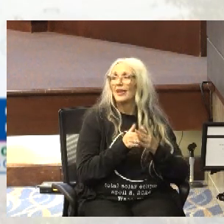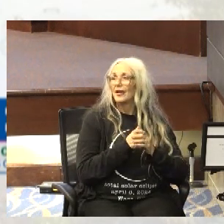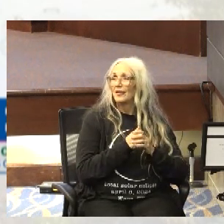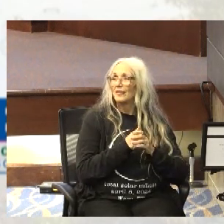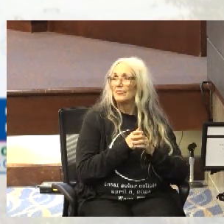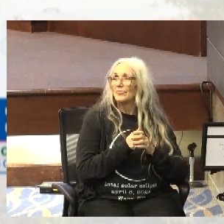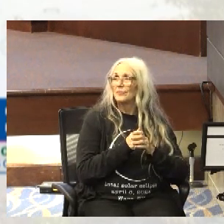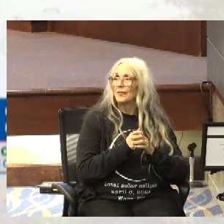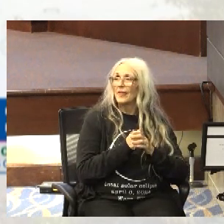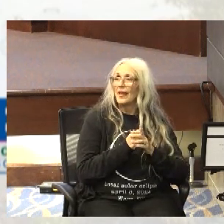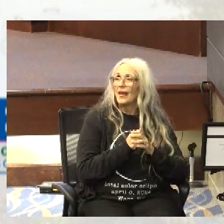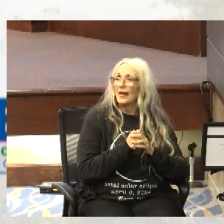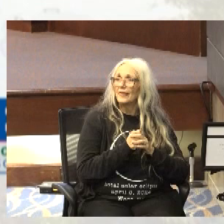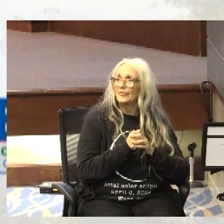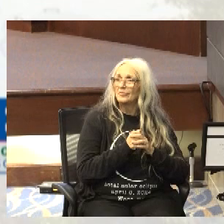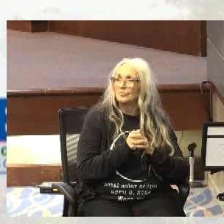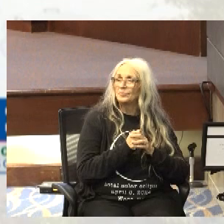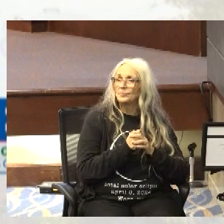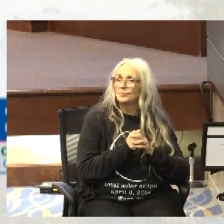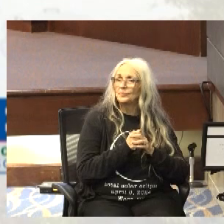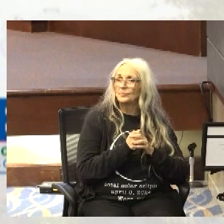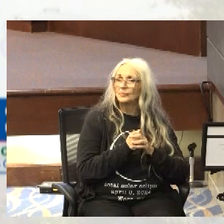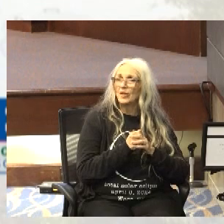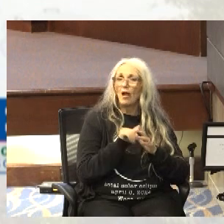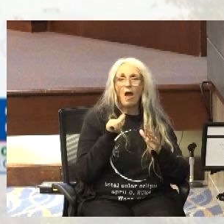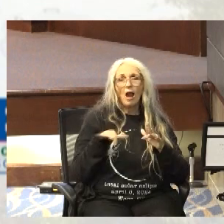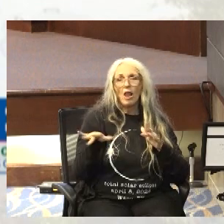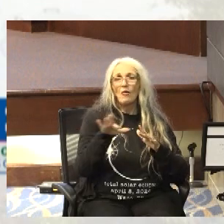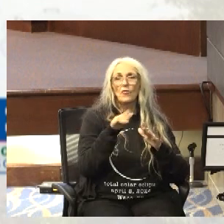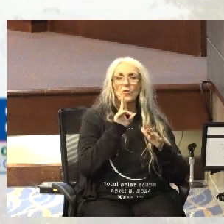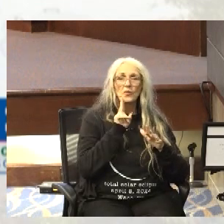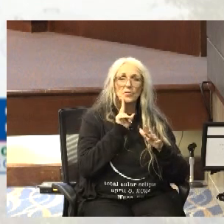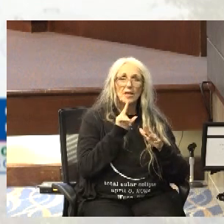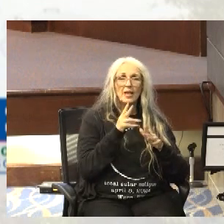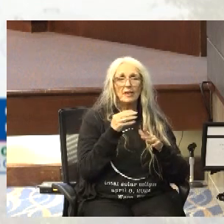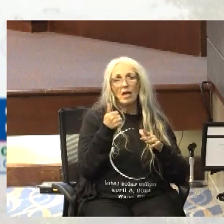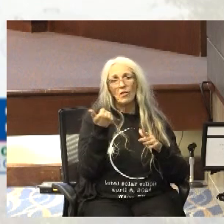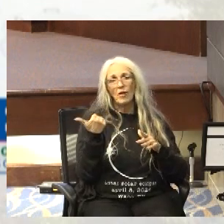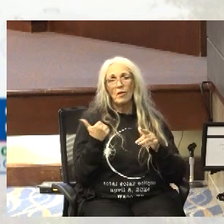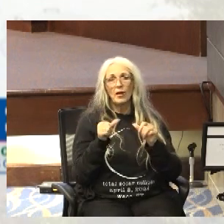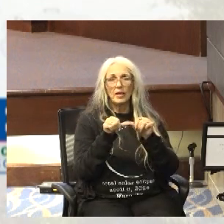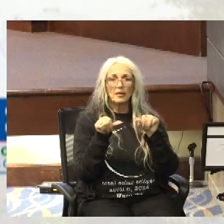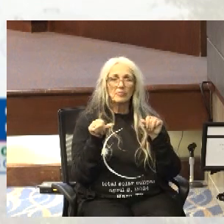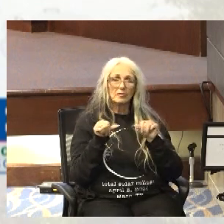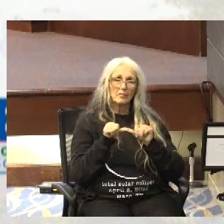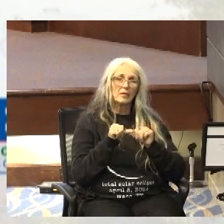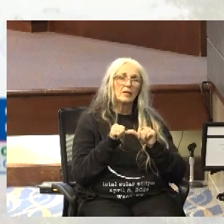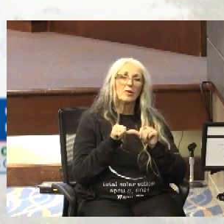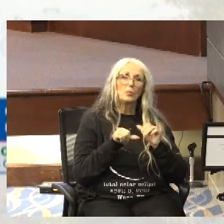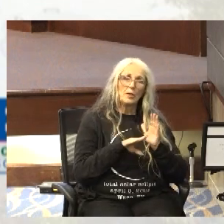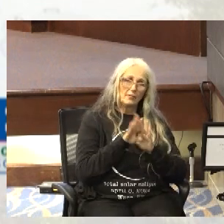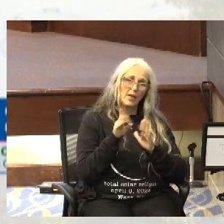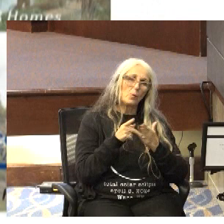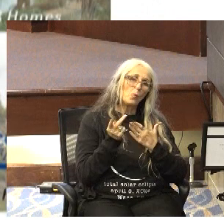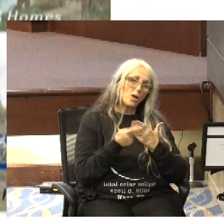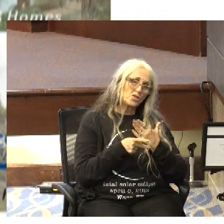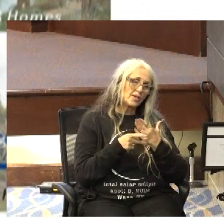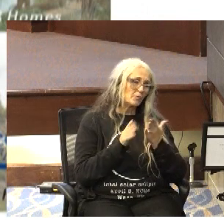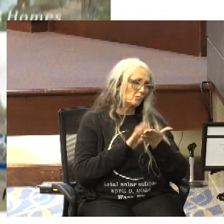many times in a good way throughout Houston and other communities where we've developed projects.